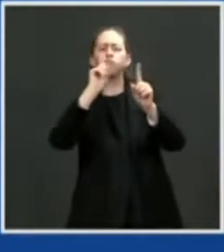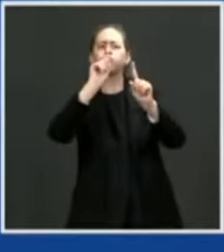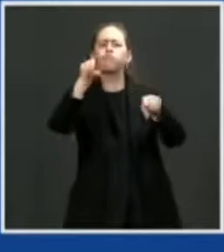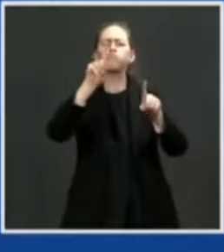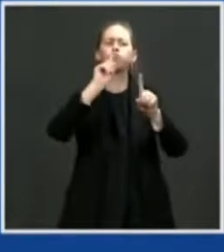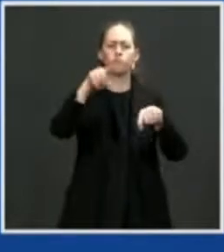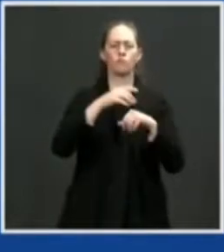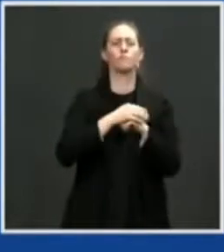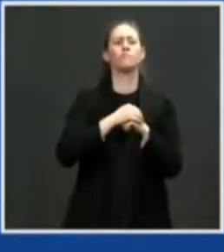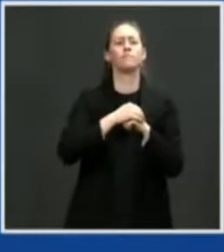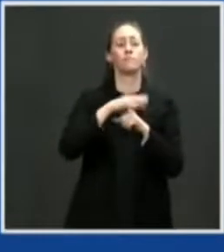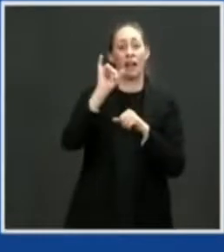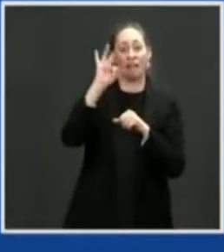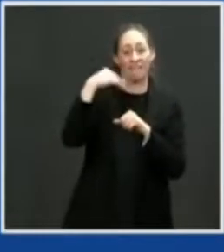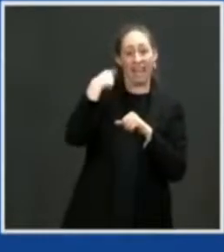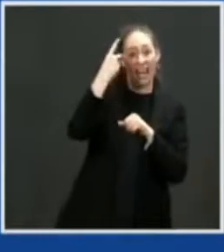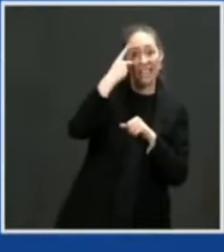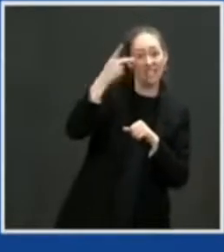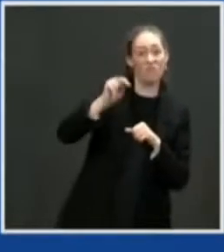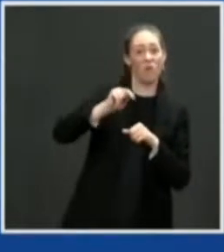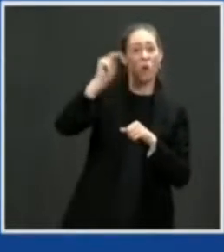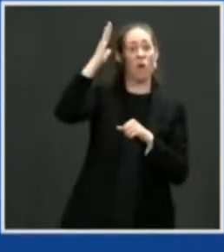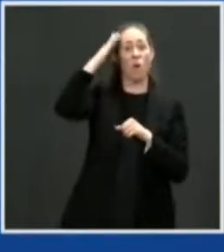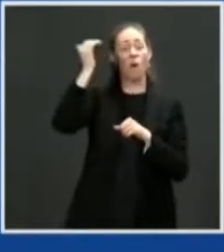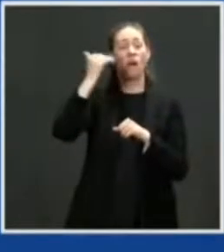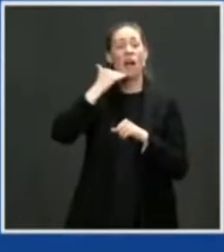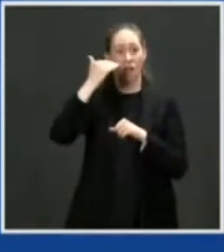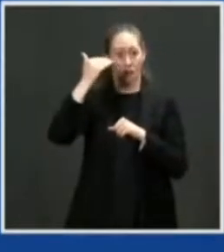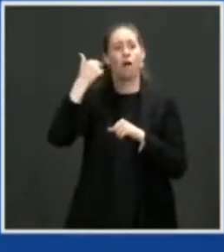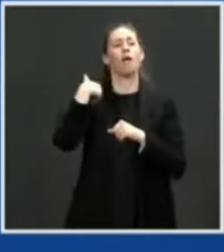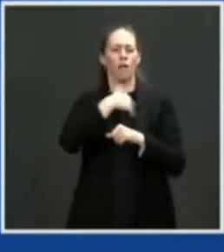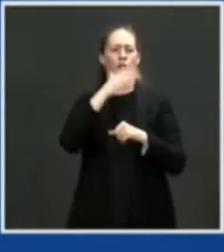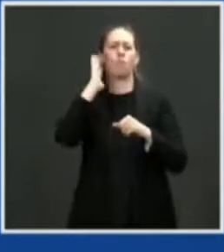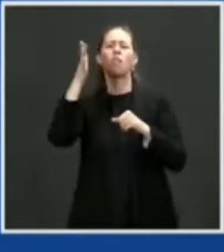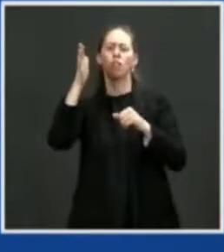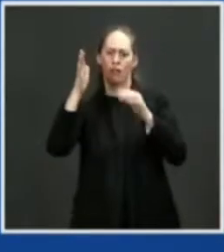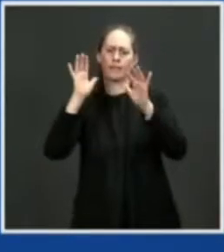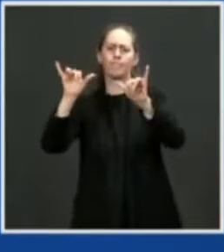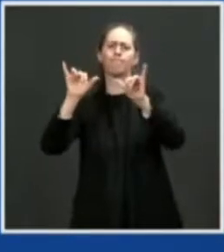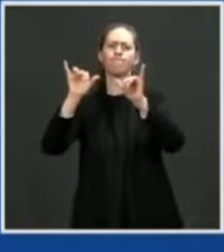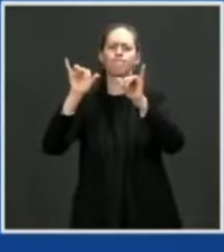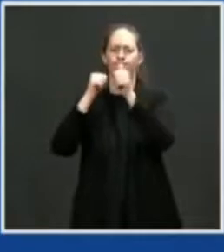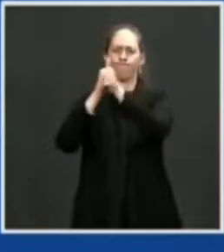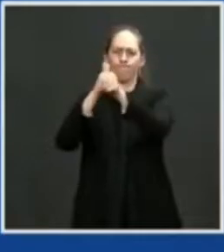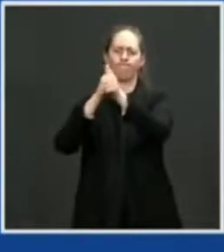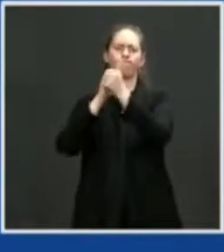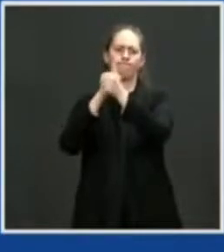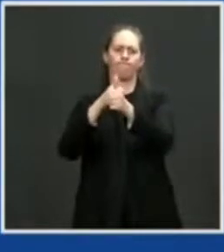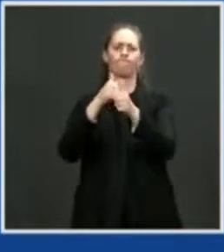with their partners and We their will respond allies. accordingly. But I'm also prepared